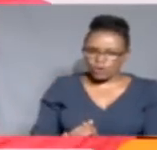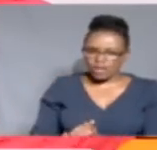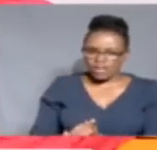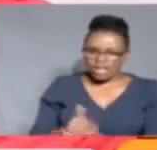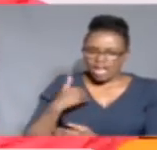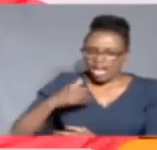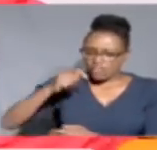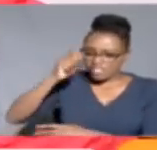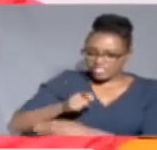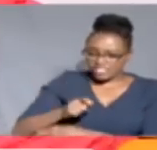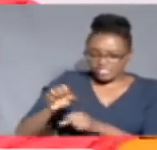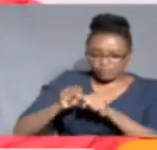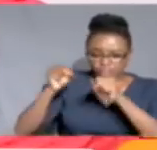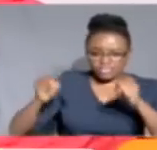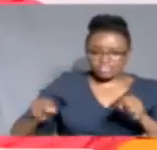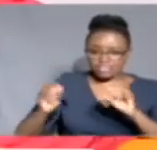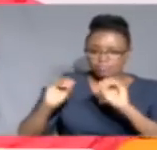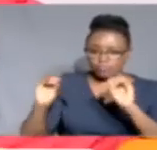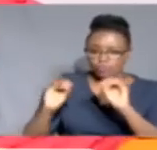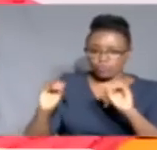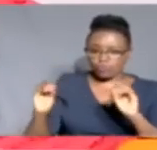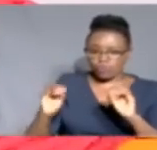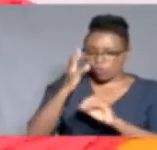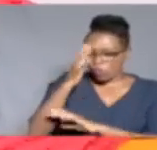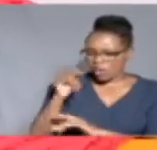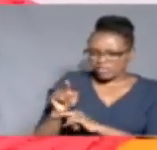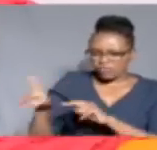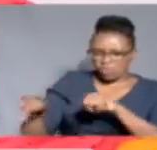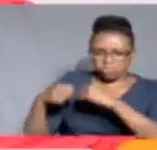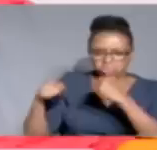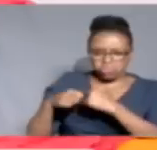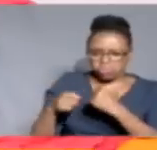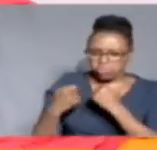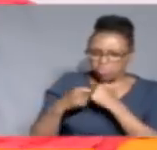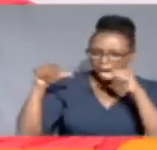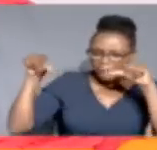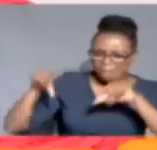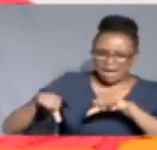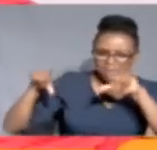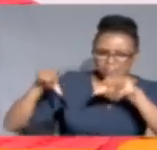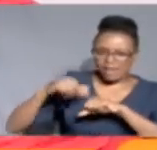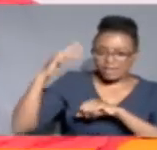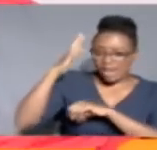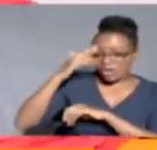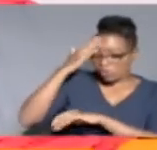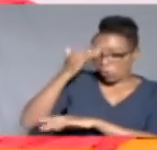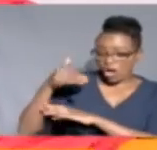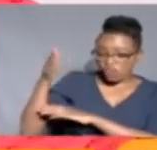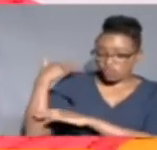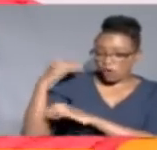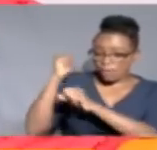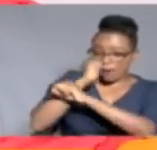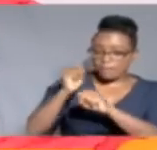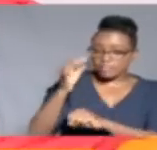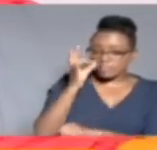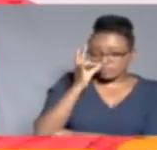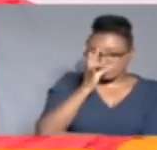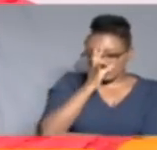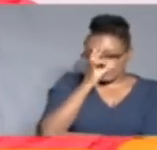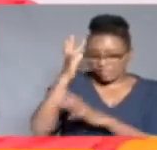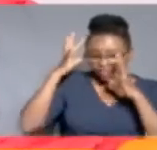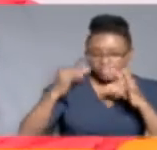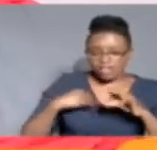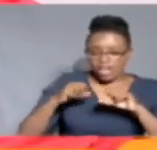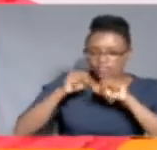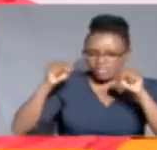we didn't have a justice system to speak of. It was rotten, it was broken down, and that's why the former President Kibaki decided to have a